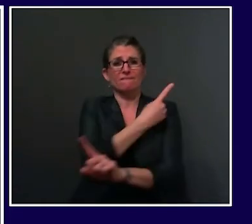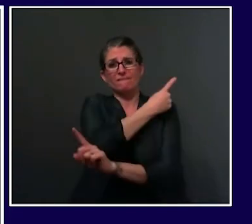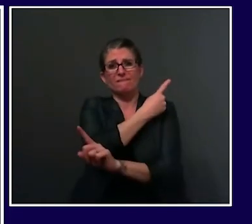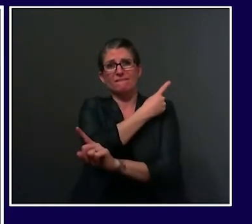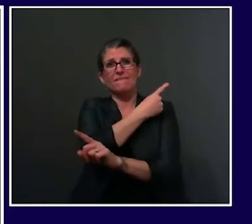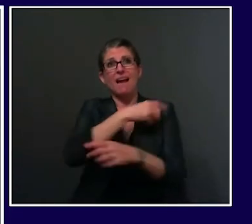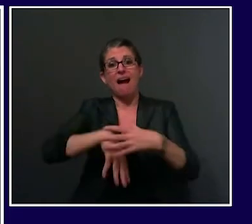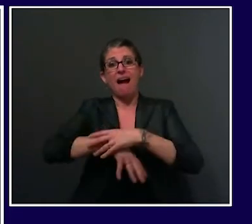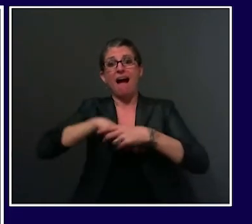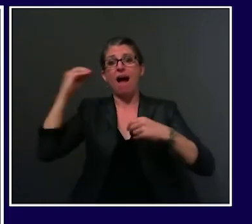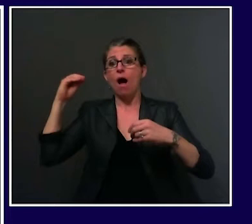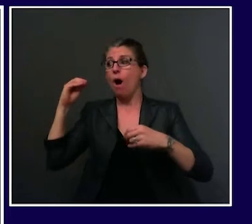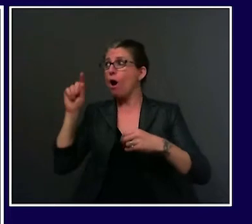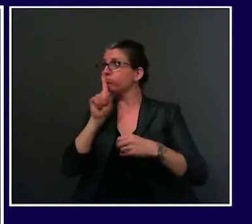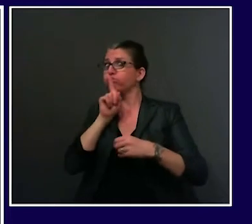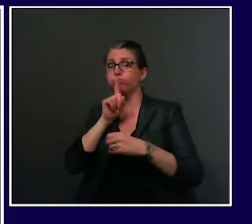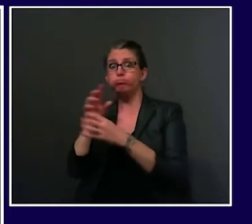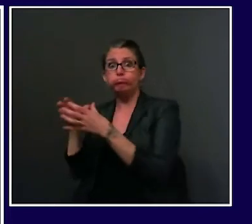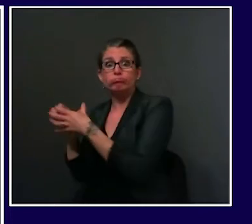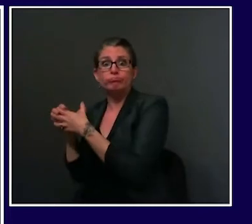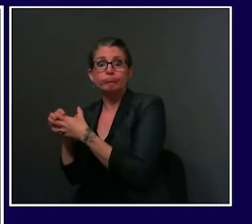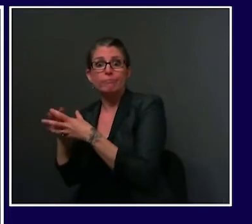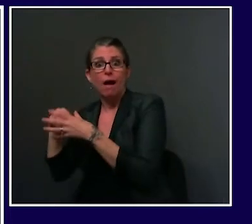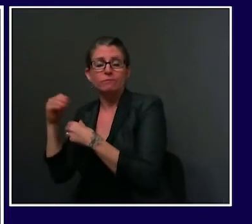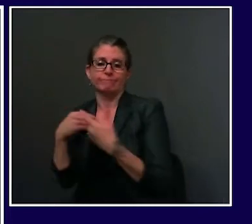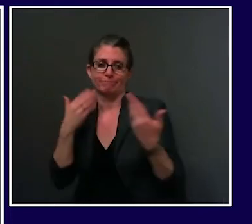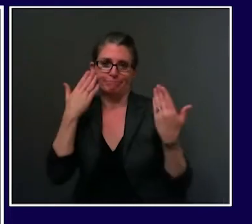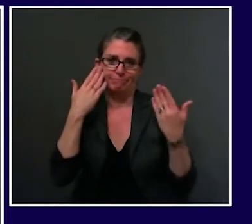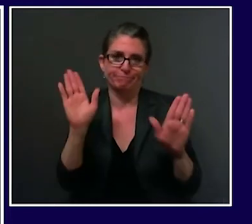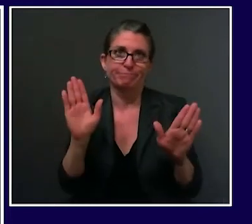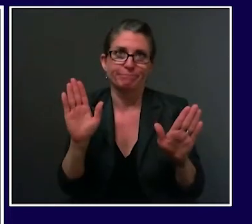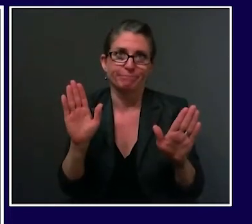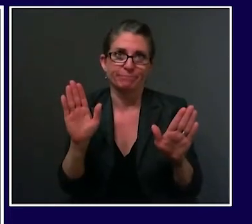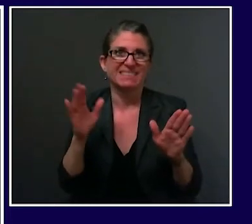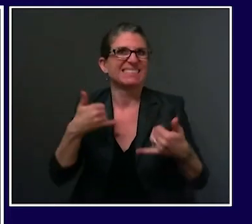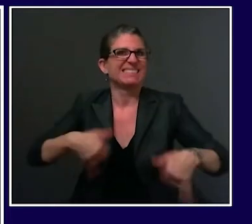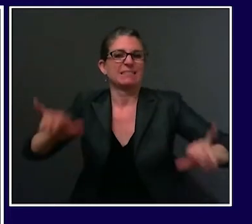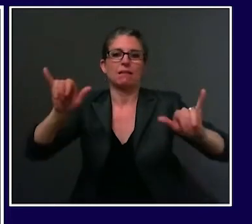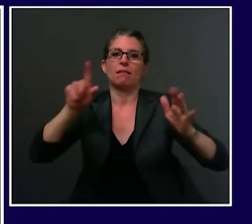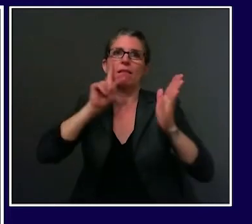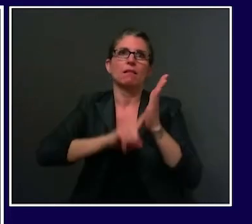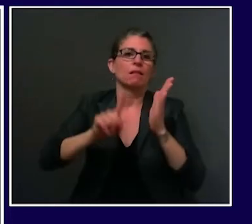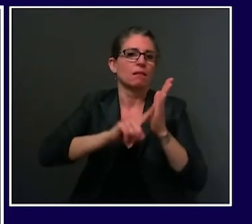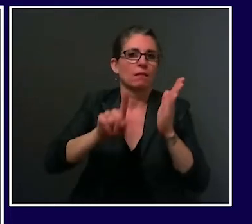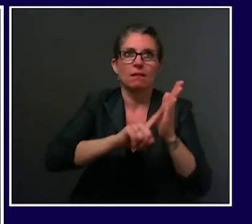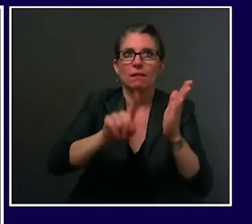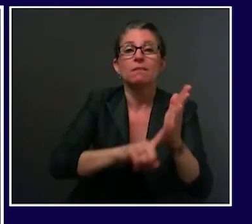however, that based on the reports that I received this morning, most all of the individuals are